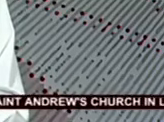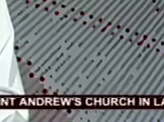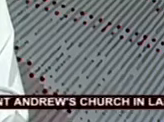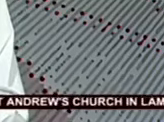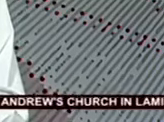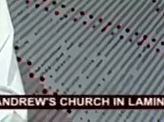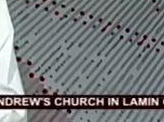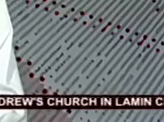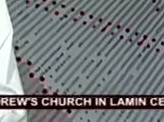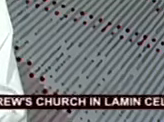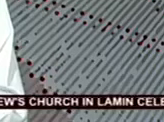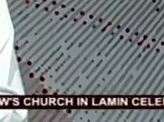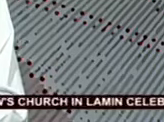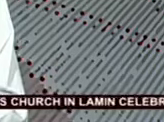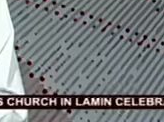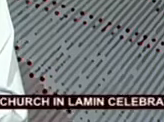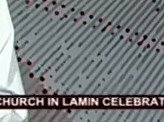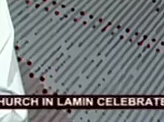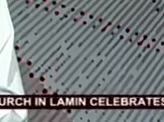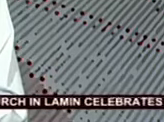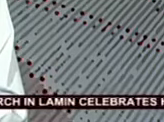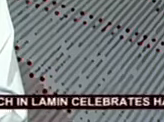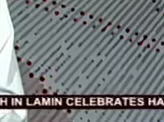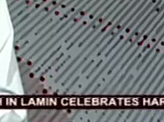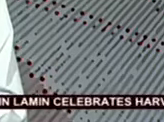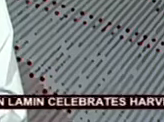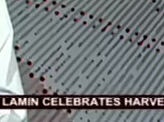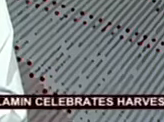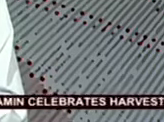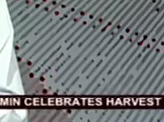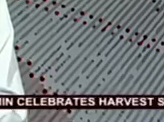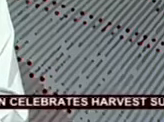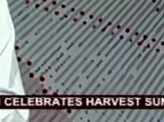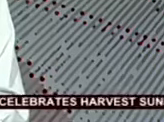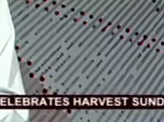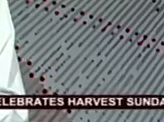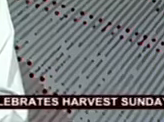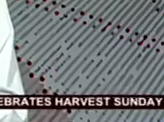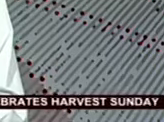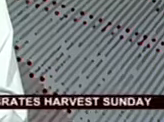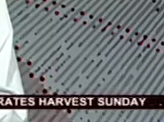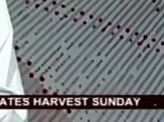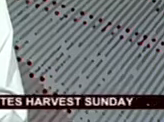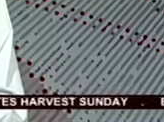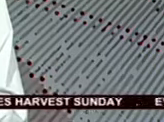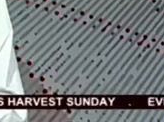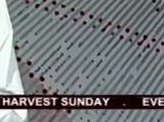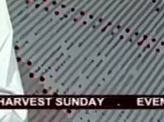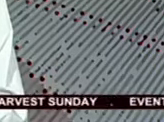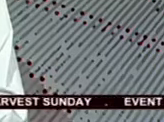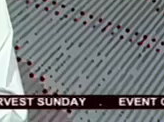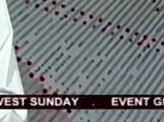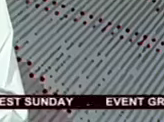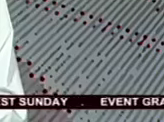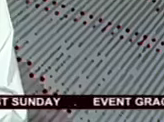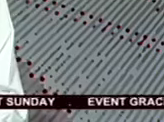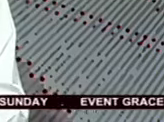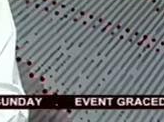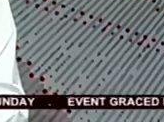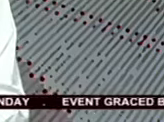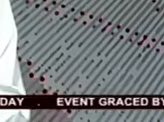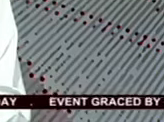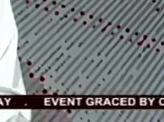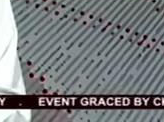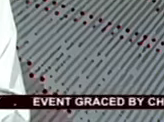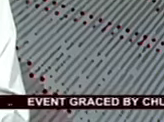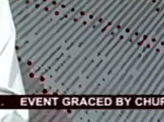banko kan taring nyin kafo nyin khidmatul karim tuba gambia faye kafole min yalon ko itata nun ka